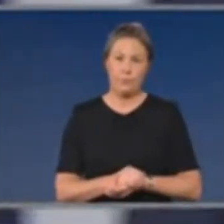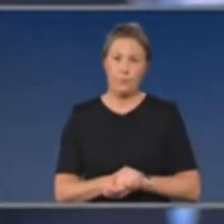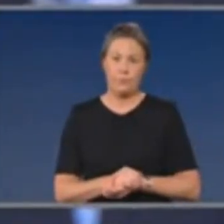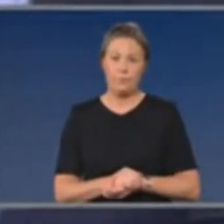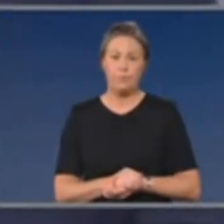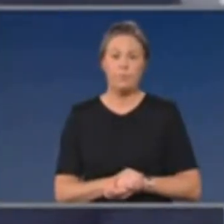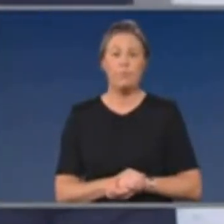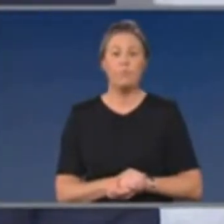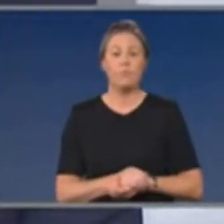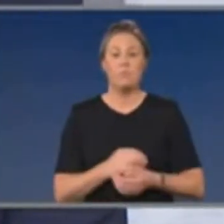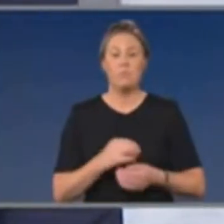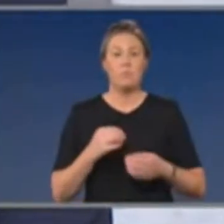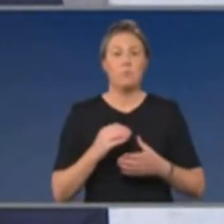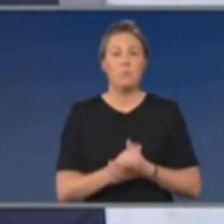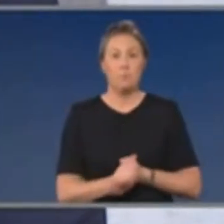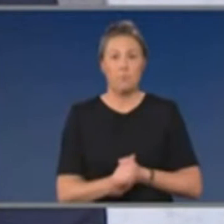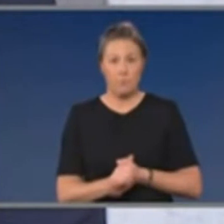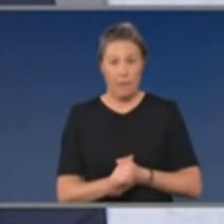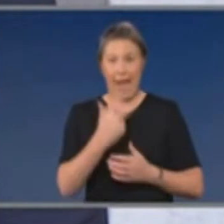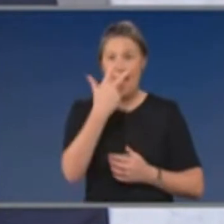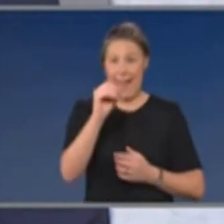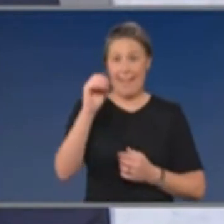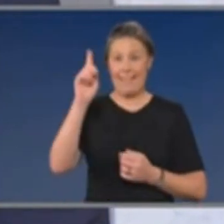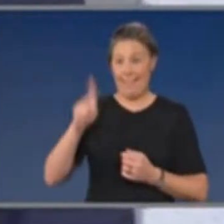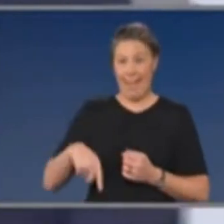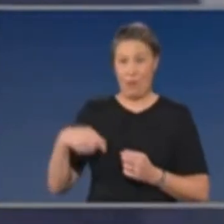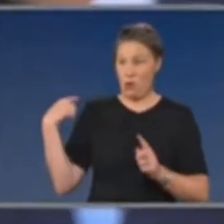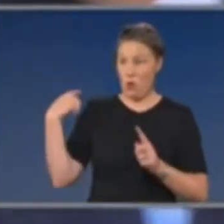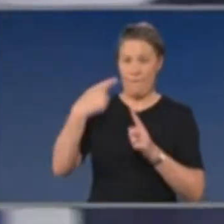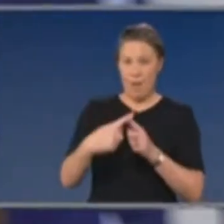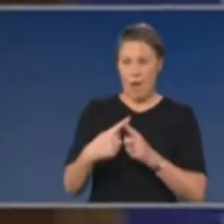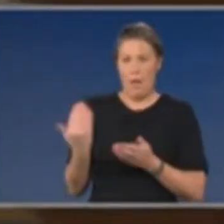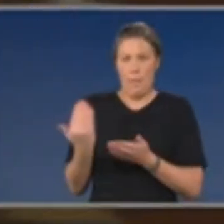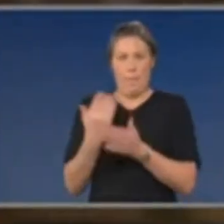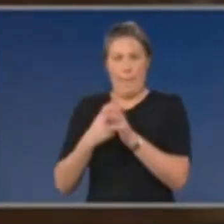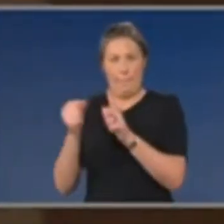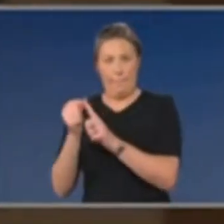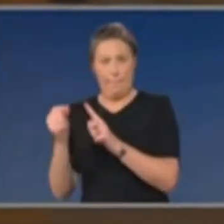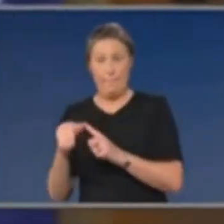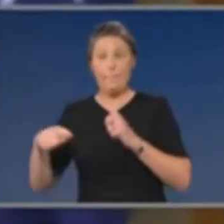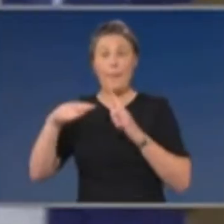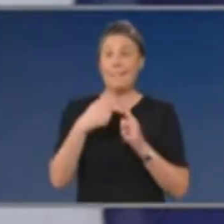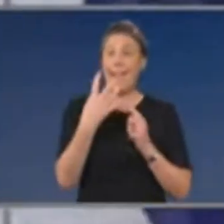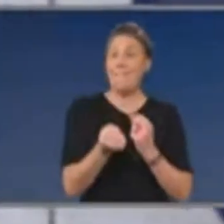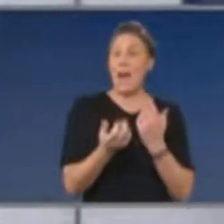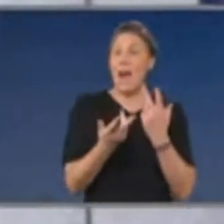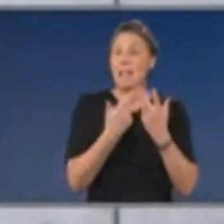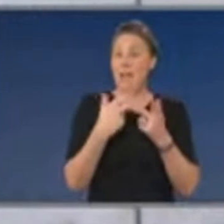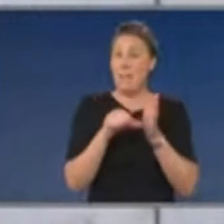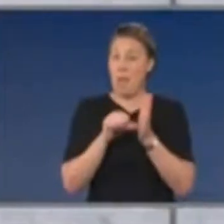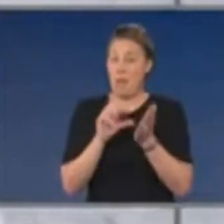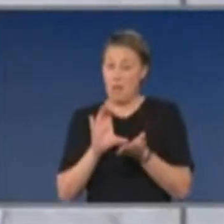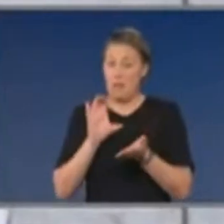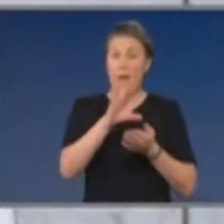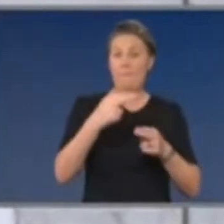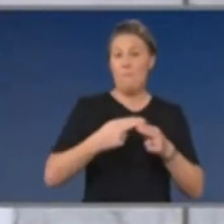by the program. Absolutely, 80,000 supported by the program. We also have obviously the rural and regional wage subsidy that was snapped up overnight when it was announced.